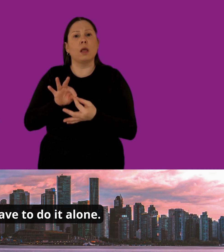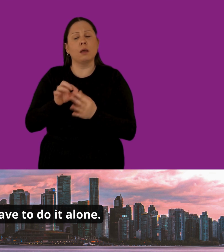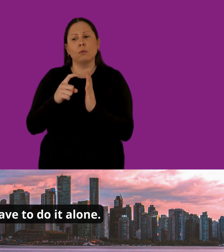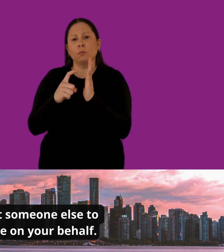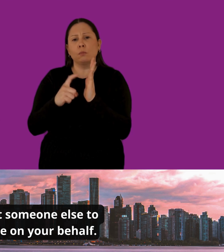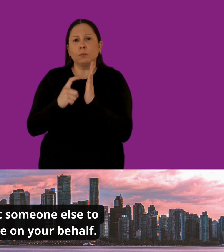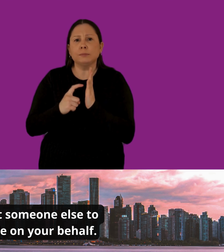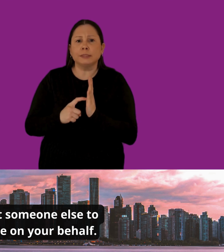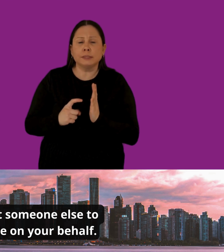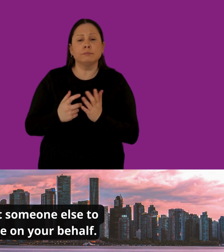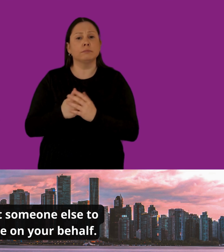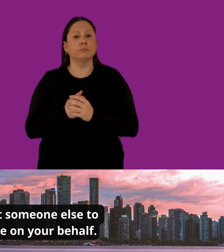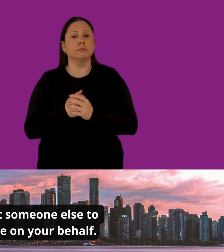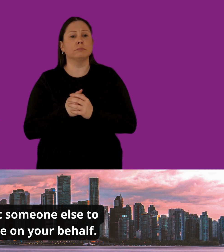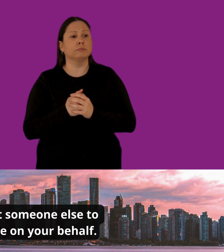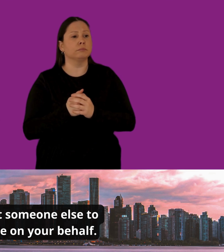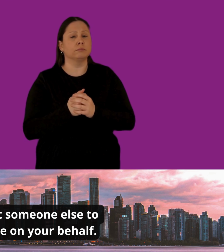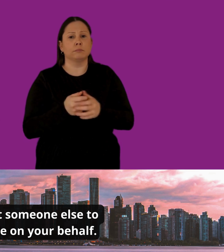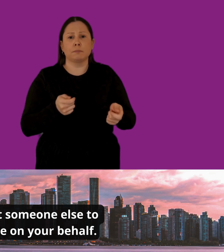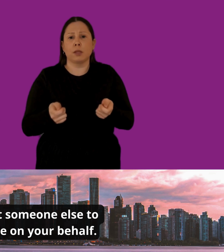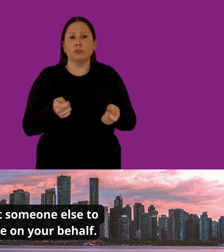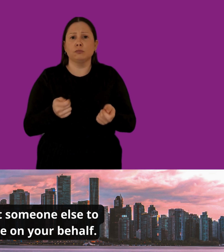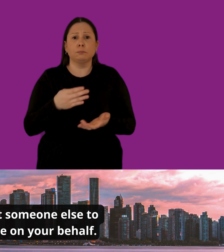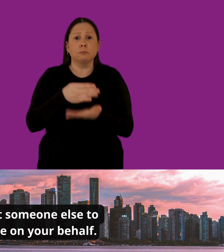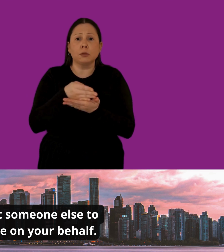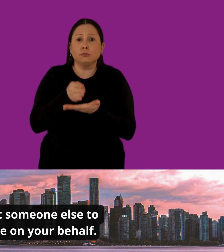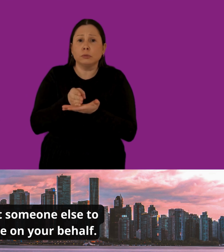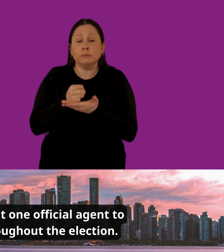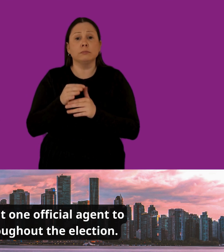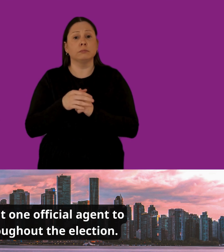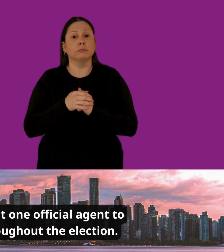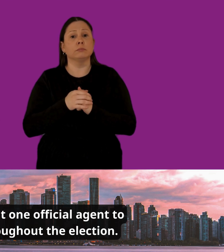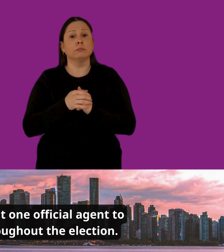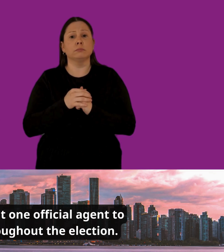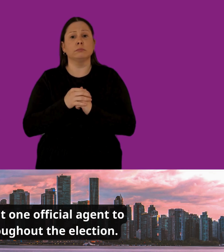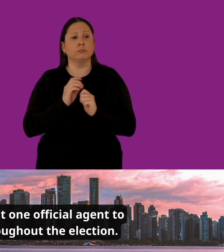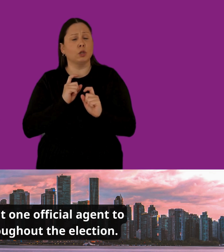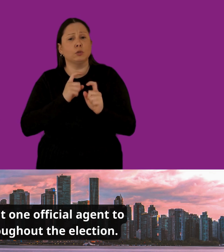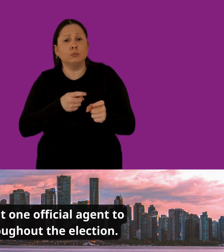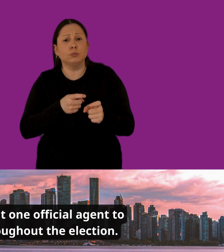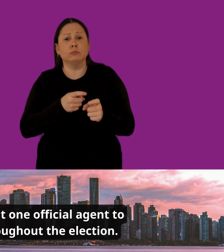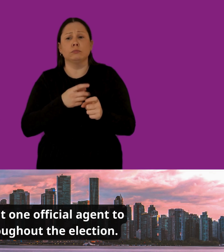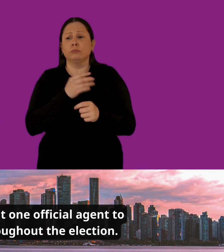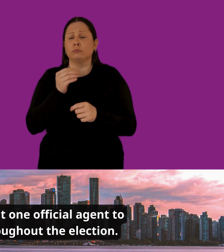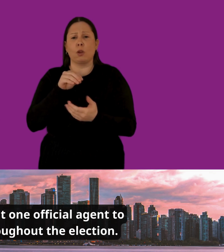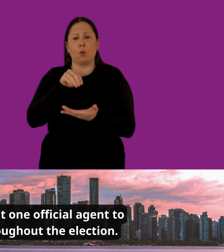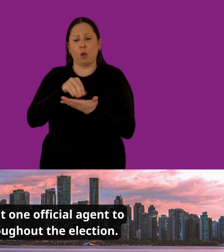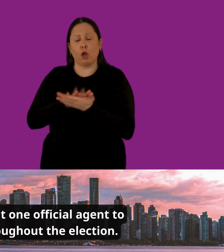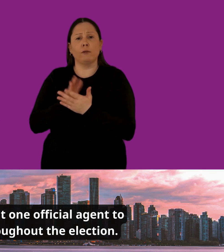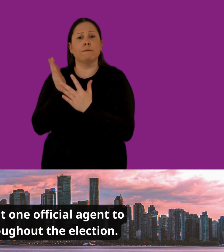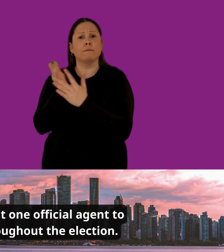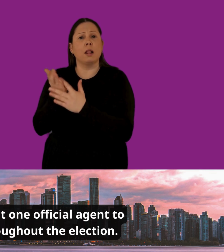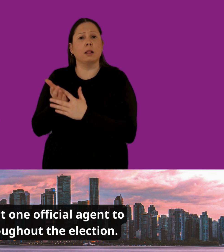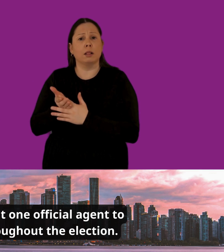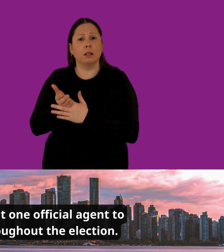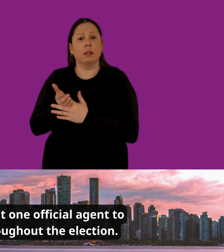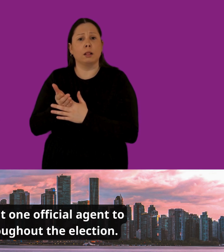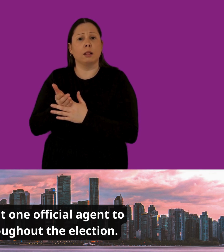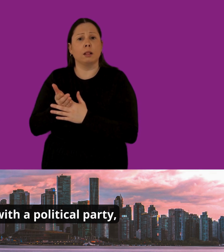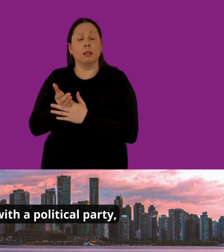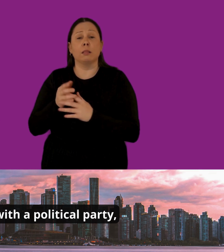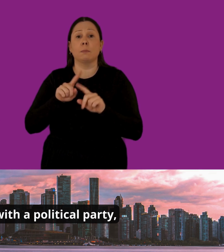to do it alone. You can appoint someone else to handle that role on your behalf. You can also appoint one official agent to represent you throughout the